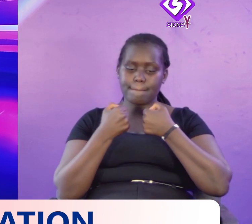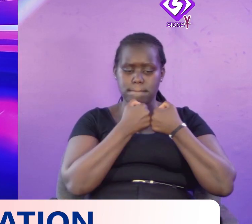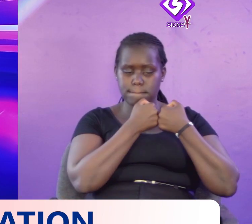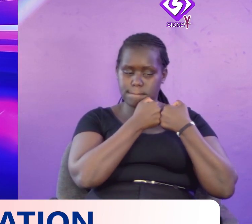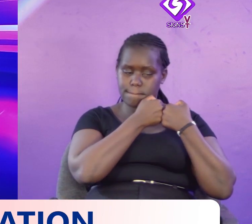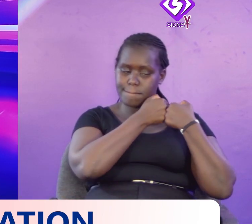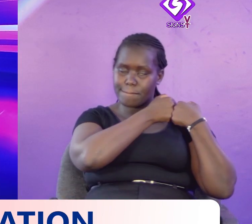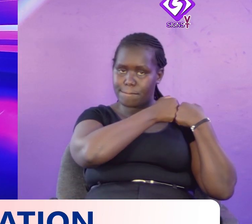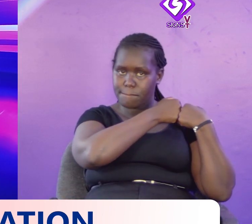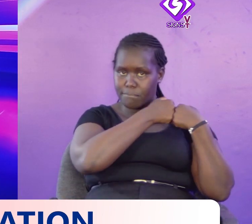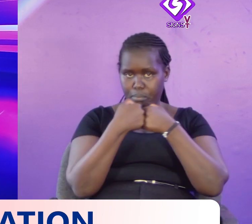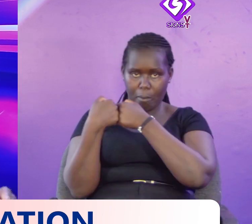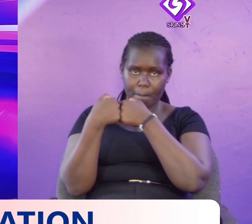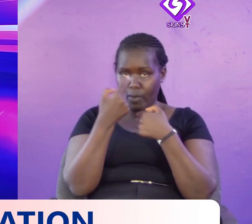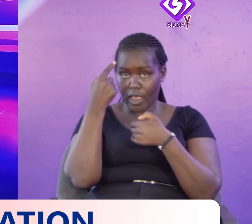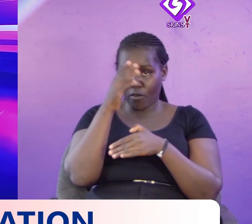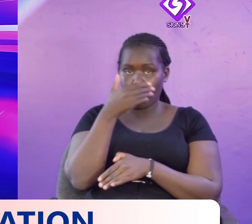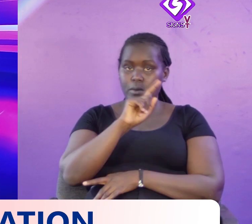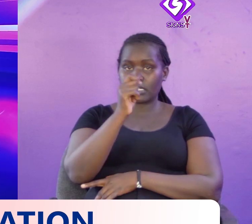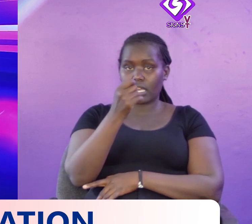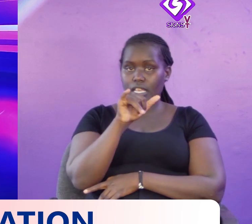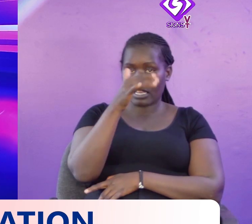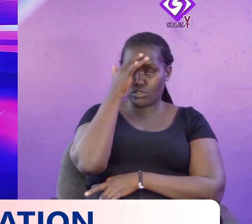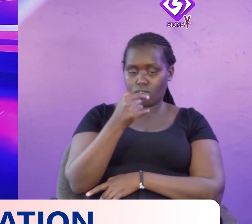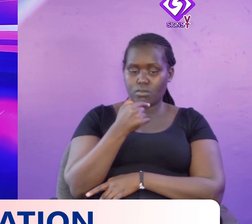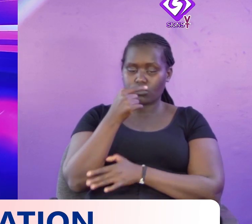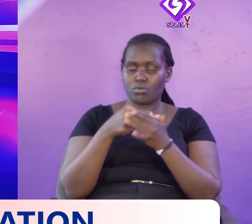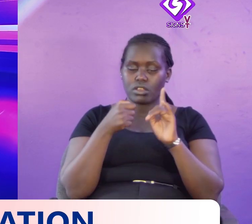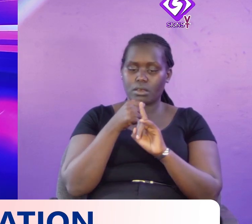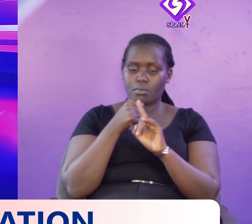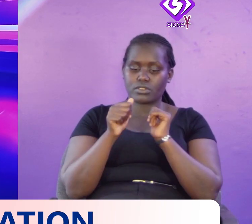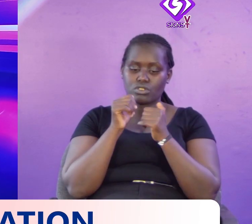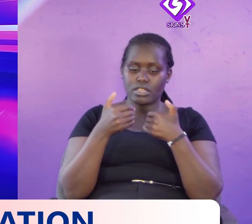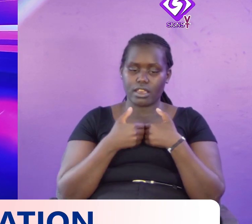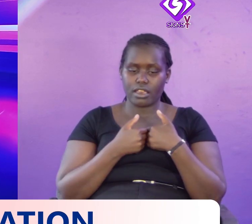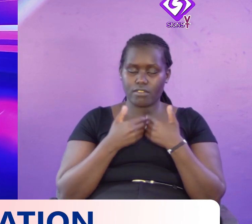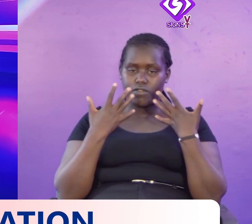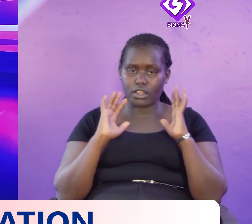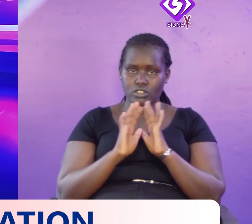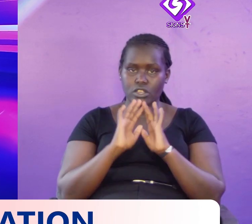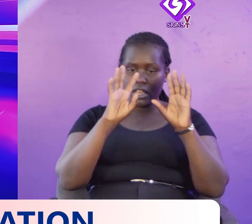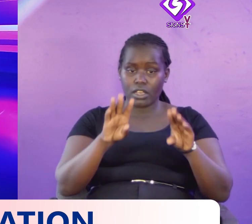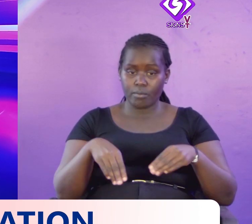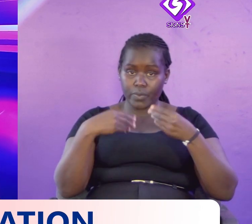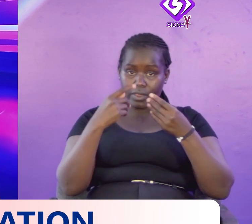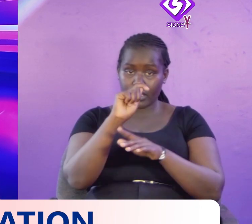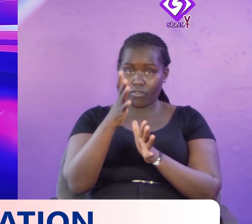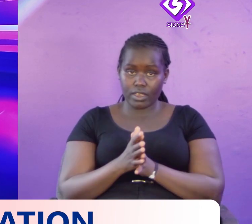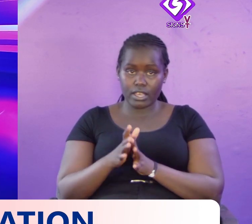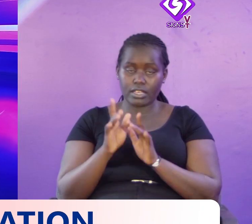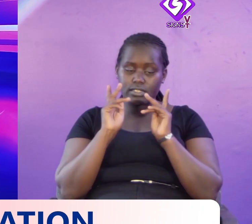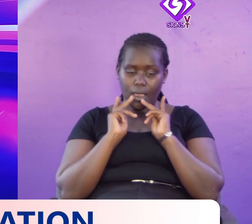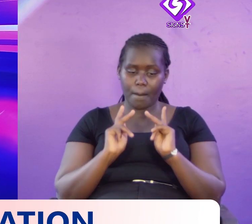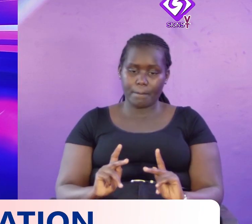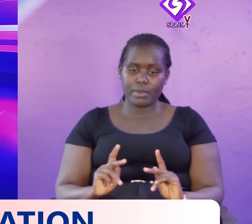a better Kenya. Yeah. And that is why we saw the impact that they created. They gave Kenyans peace